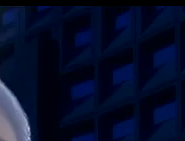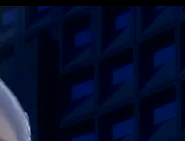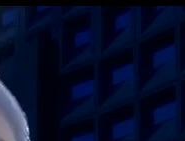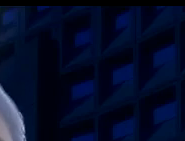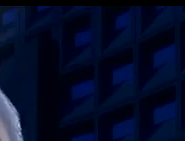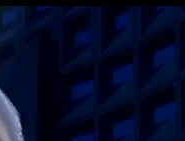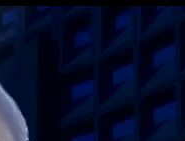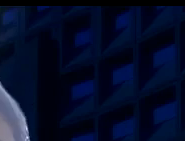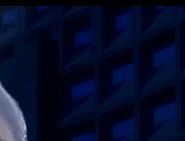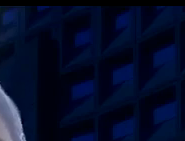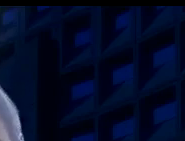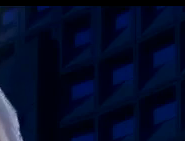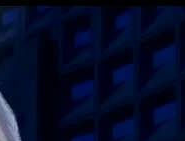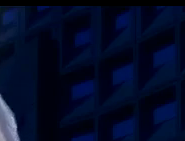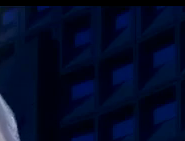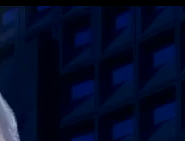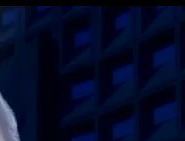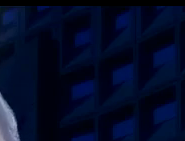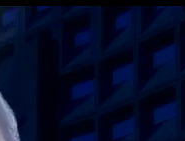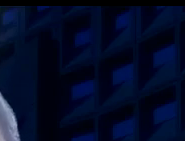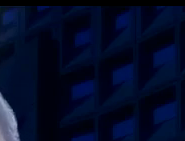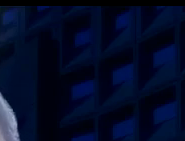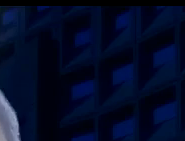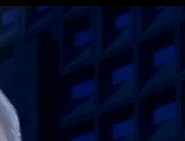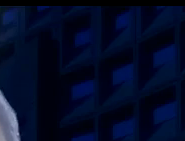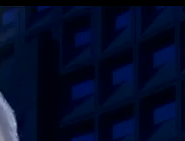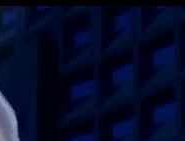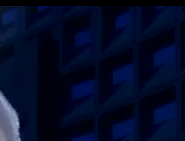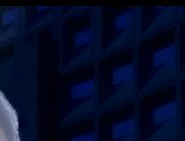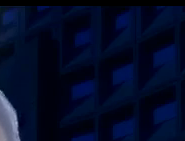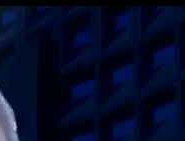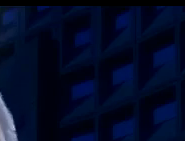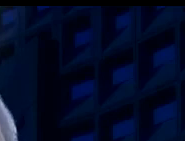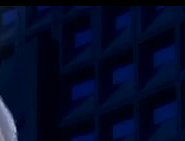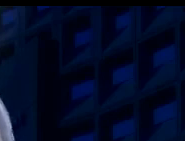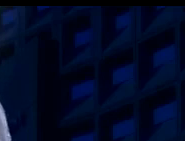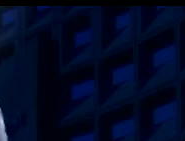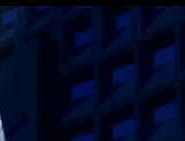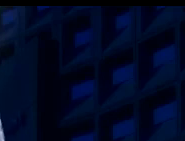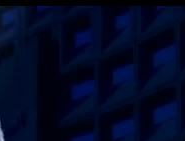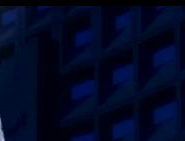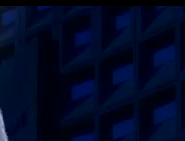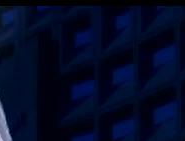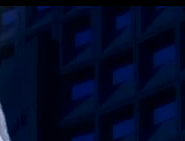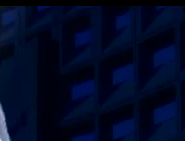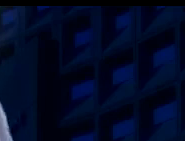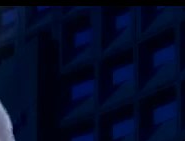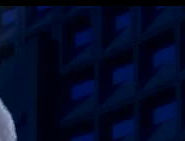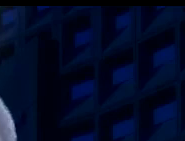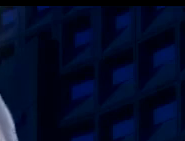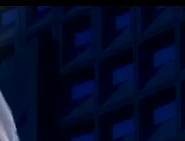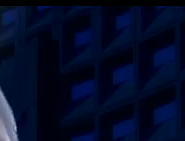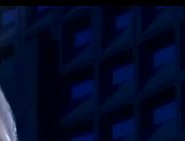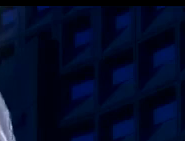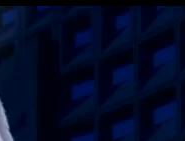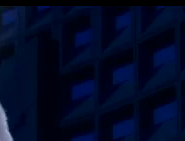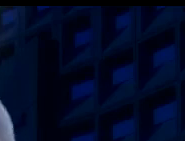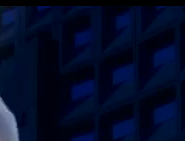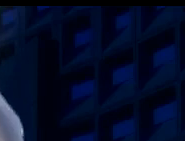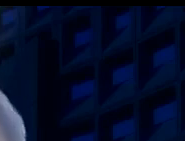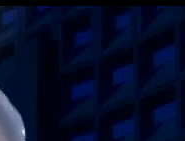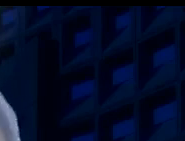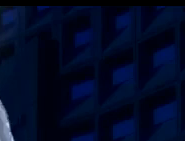its relationship. Additionally, we can do accommodations related to criminal histories for mental health diagnosis,